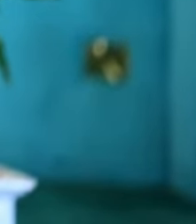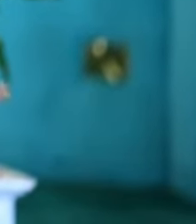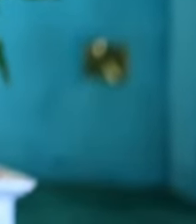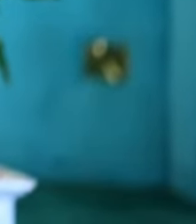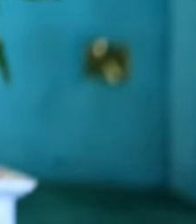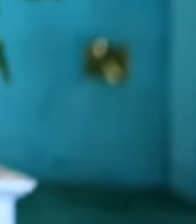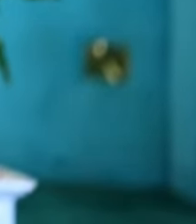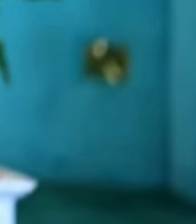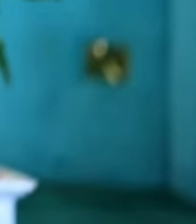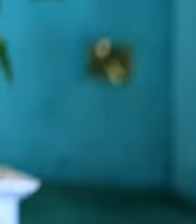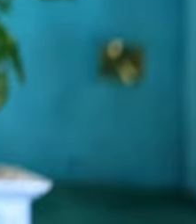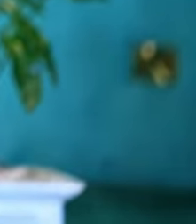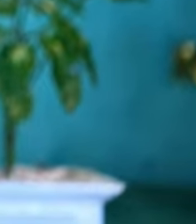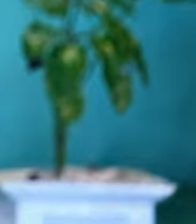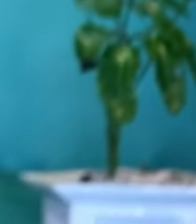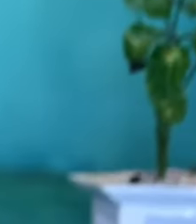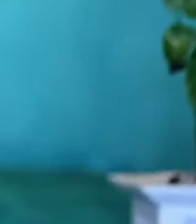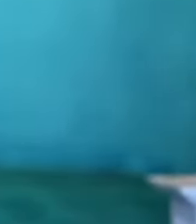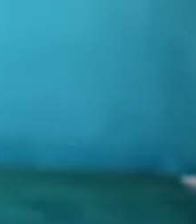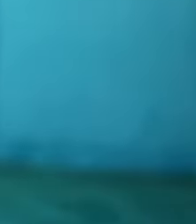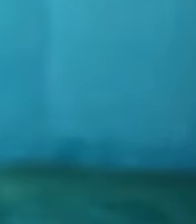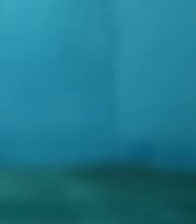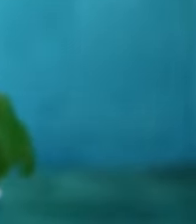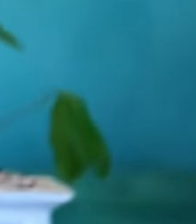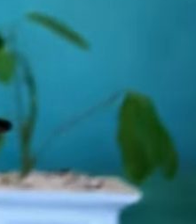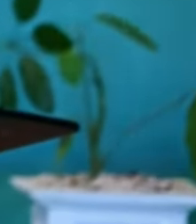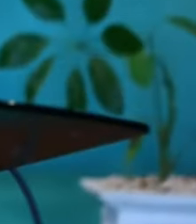with our time after 5.